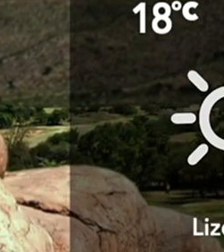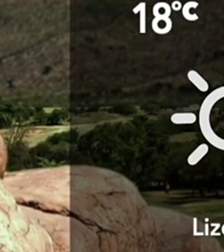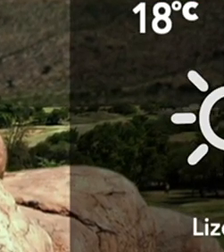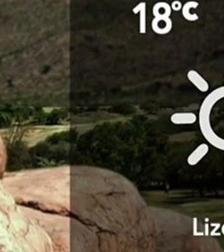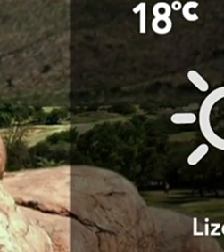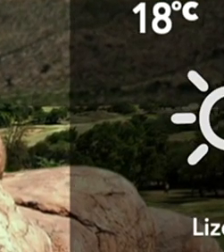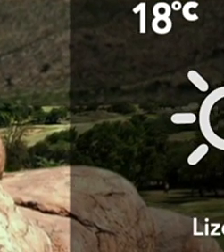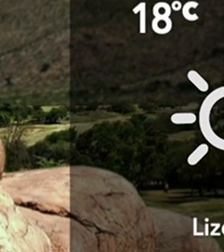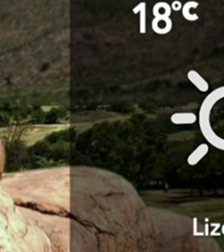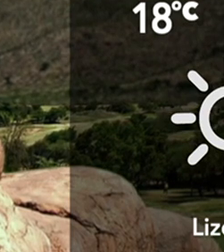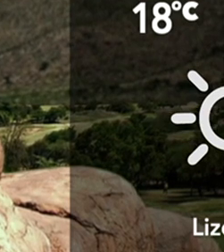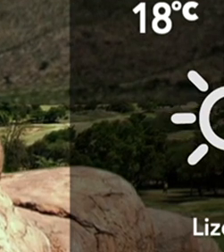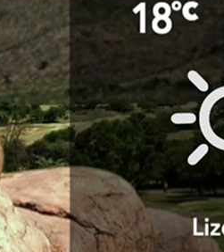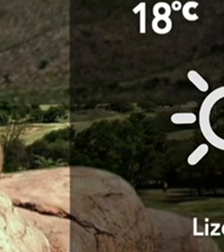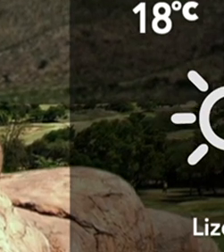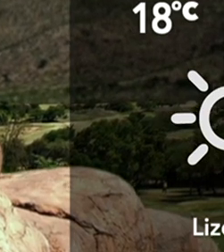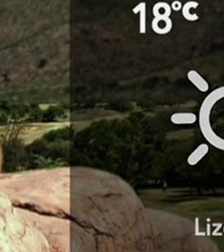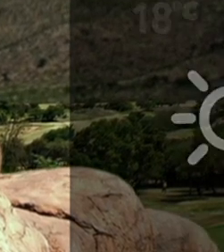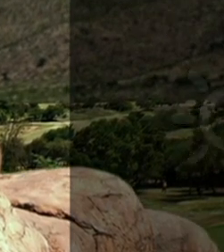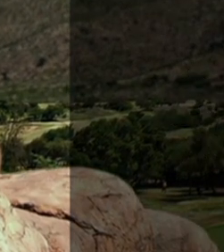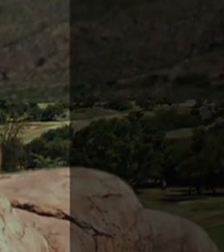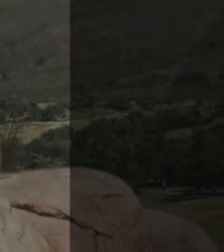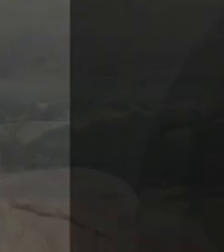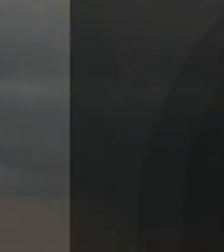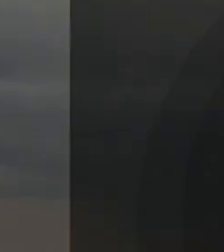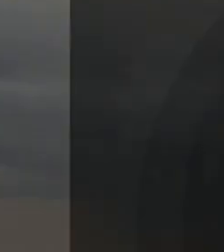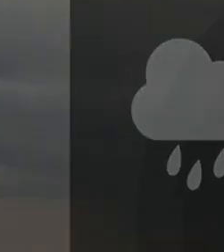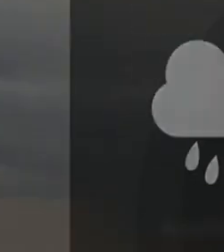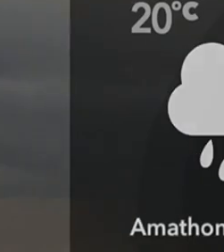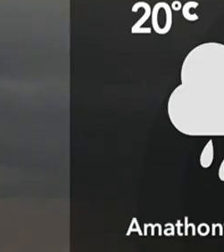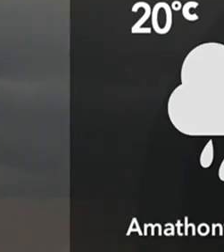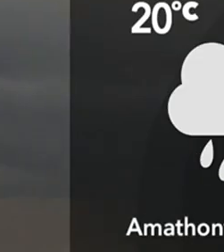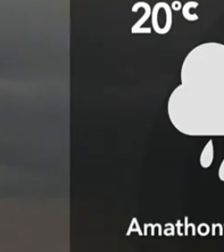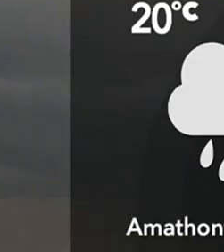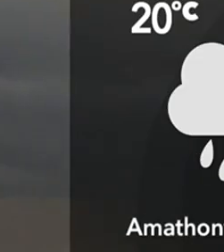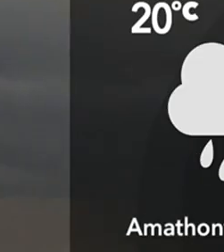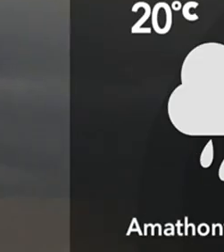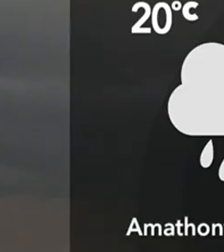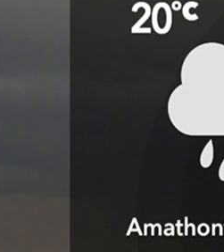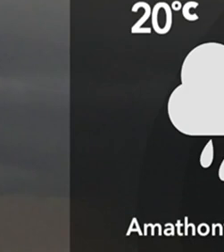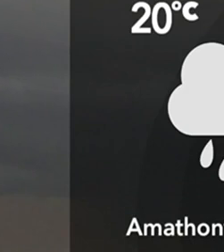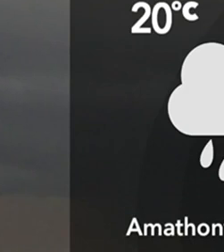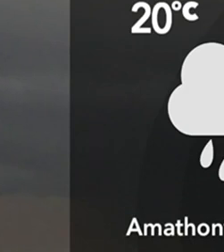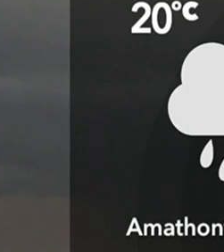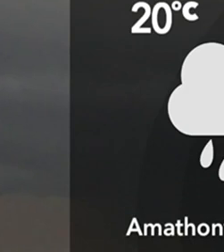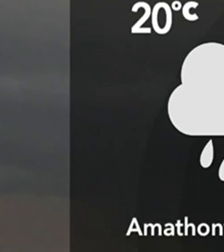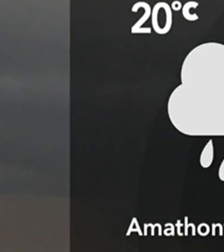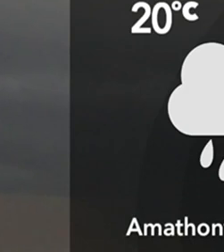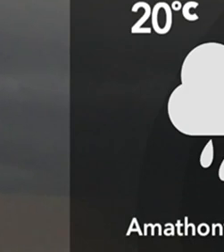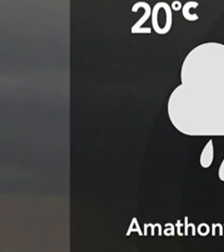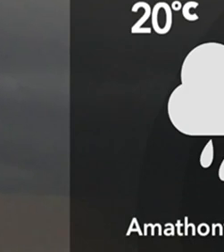futhi ngu-33 degrees ocwengileyo. Nalo kwakhona ke bukela apha ekhaya iphondo eNorthern Cape eKimberley